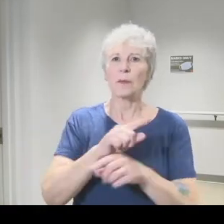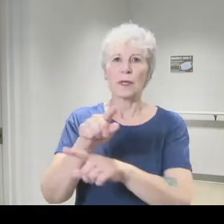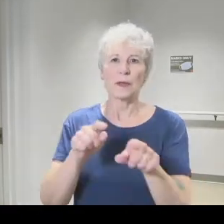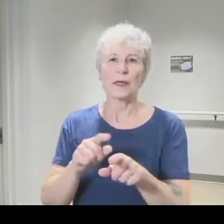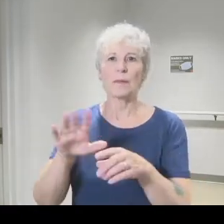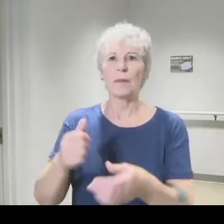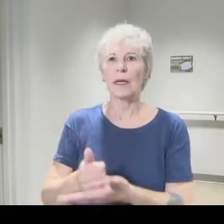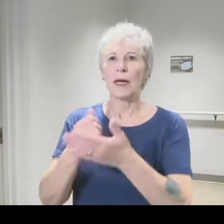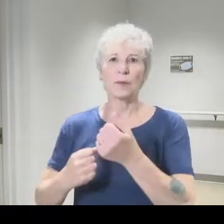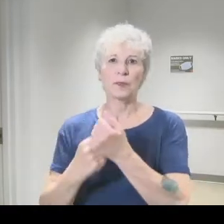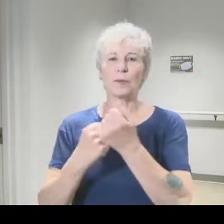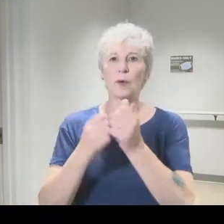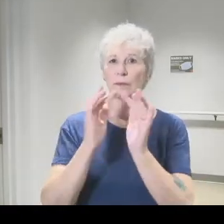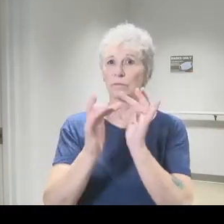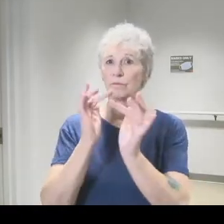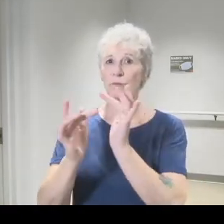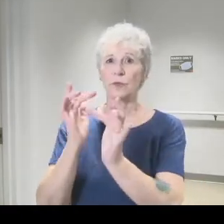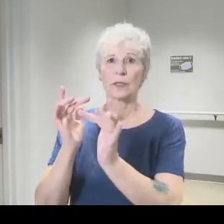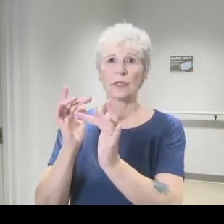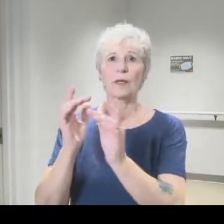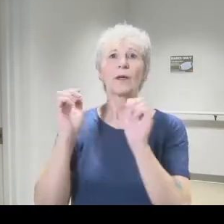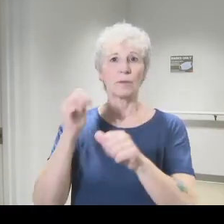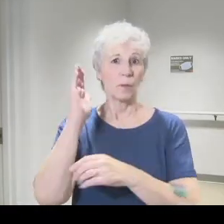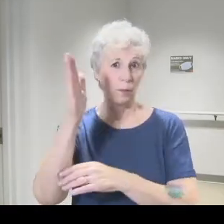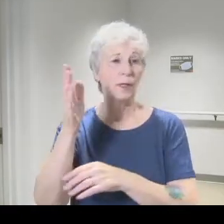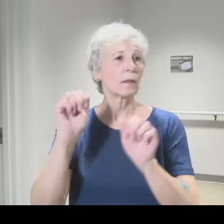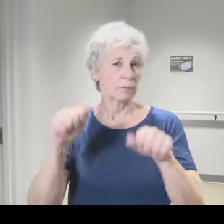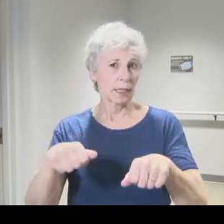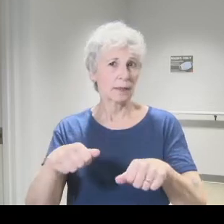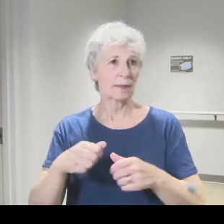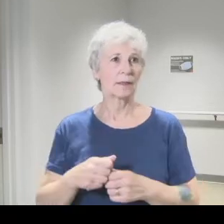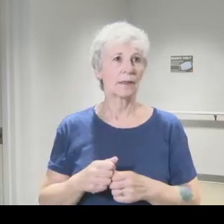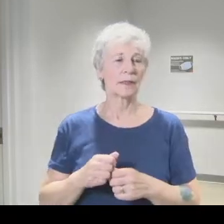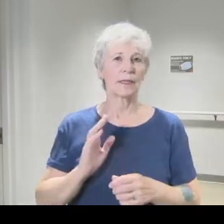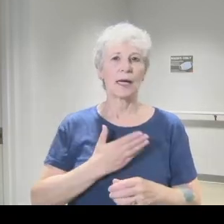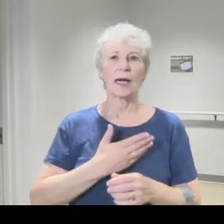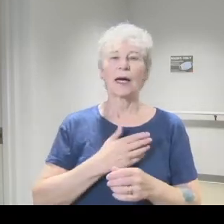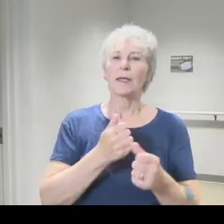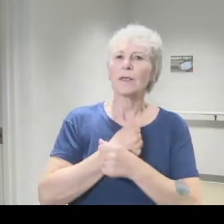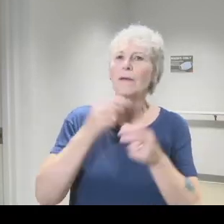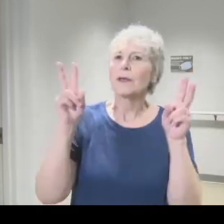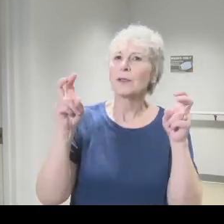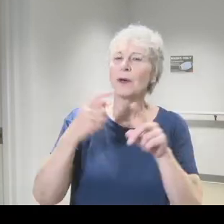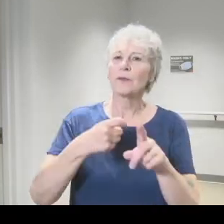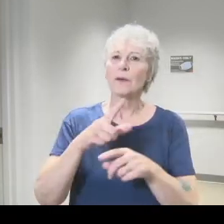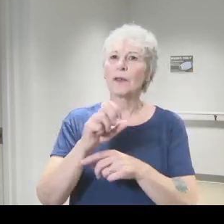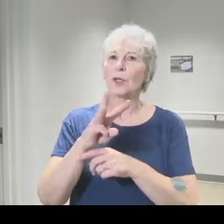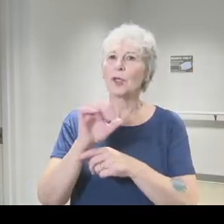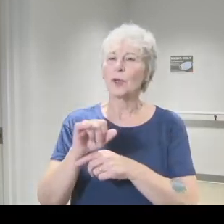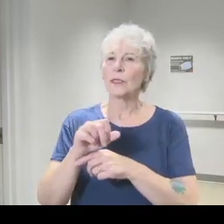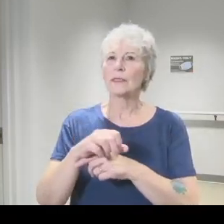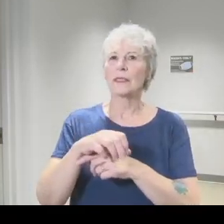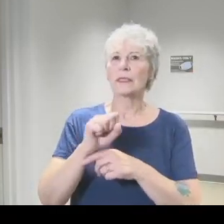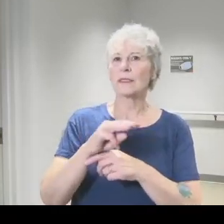the internet, may we do that. I love the quote from Lewis Meads, and again, we